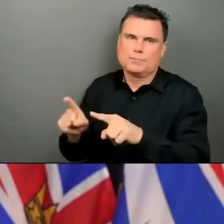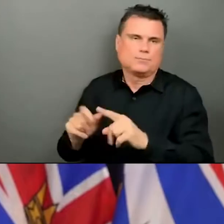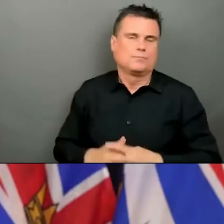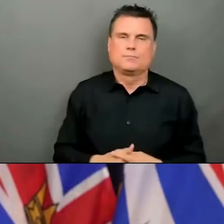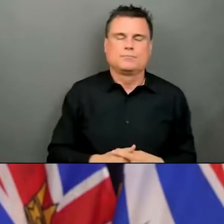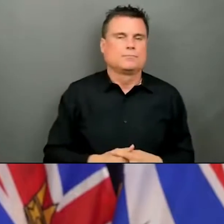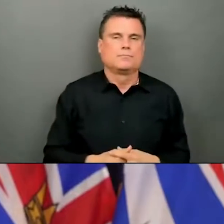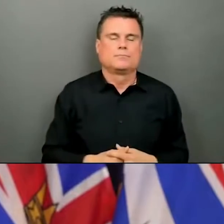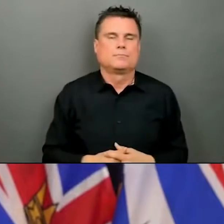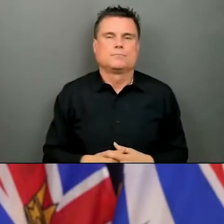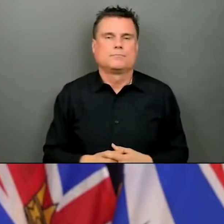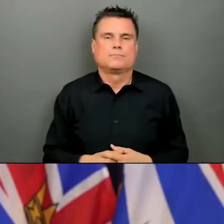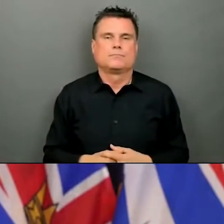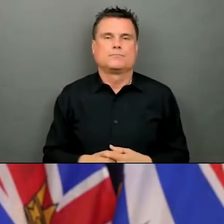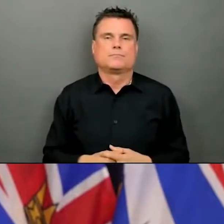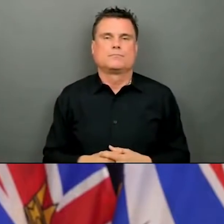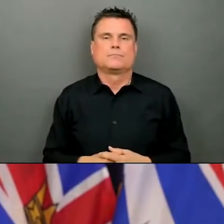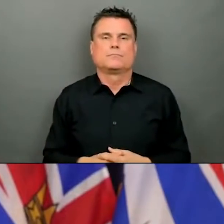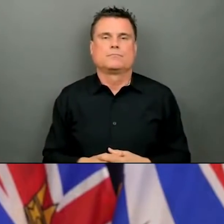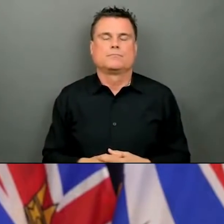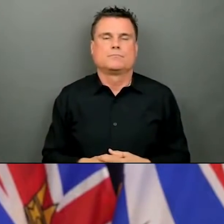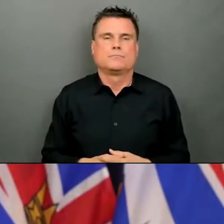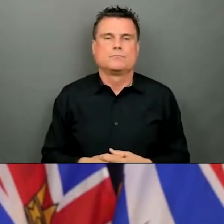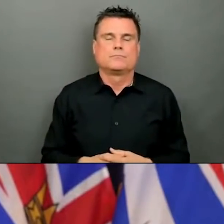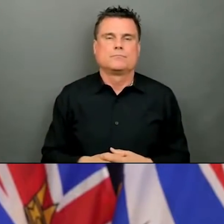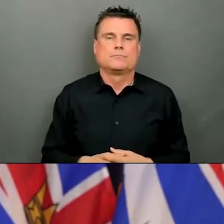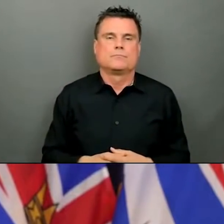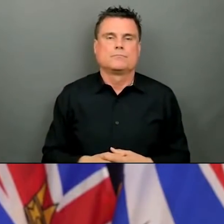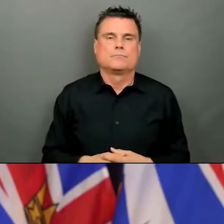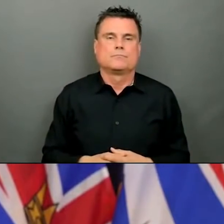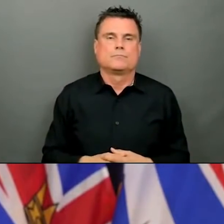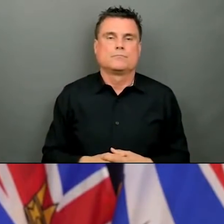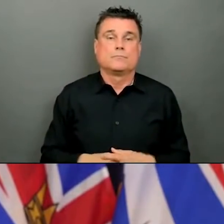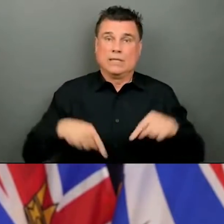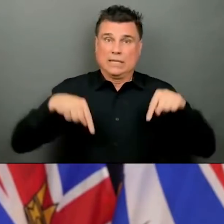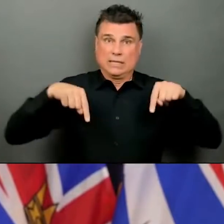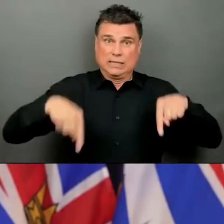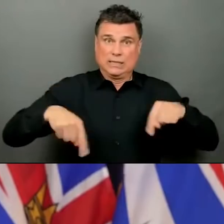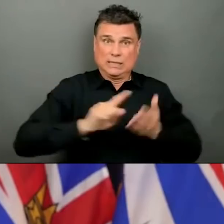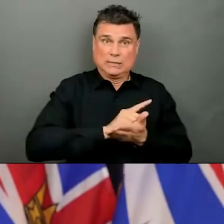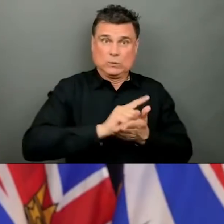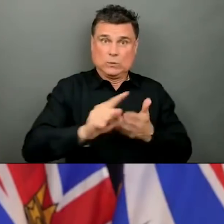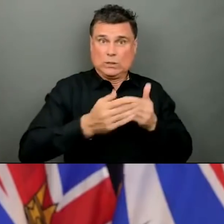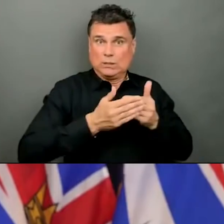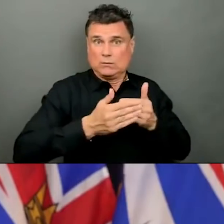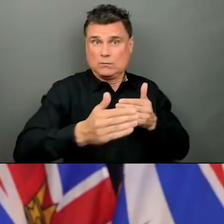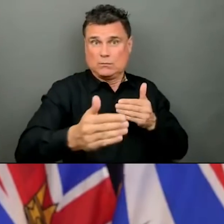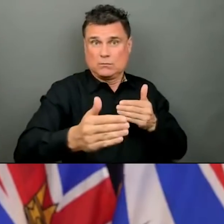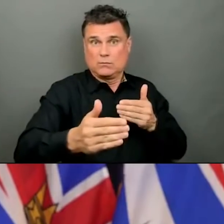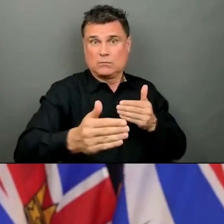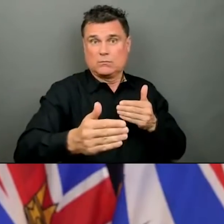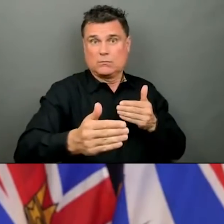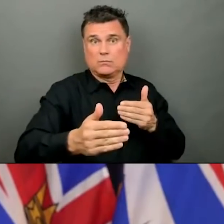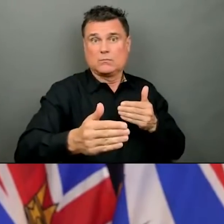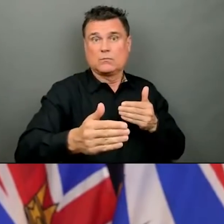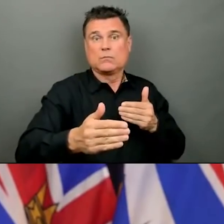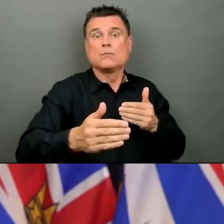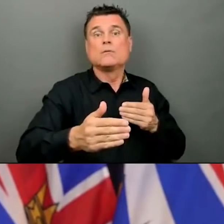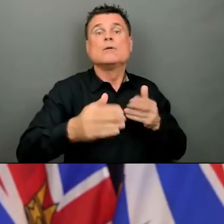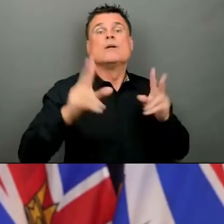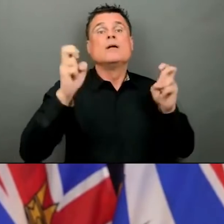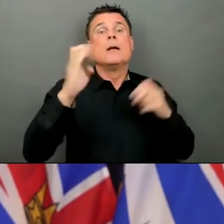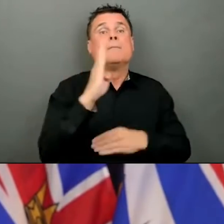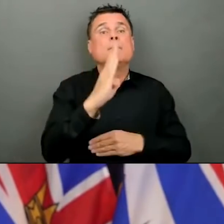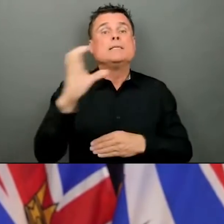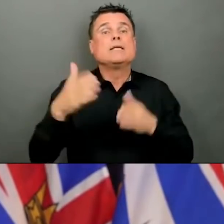risk. That's who we're focusing on. At the end of this week, BC Ferries will stop accepting bookings for recreational vehicles